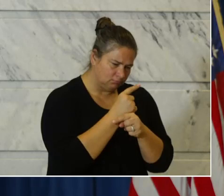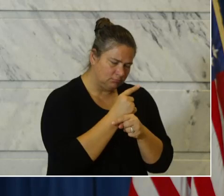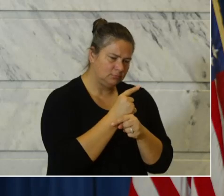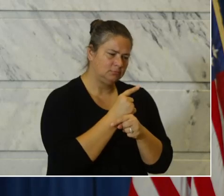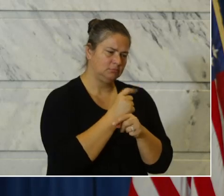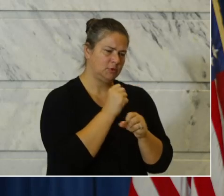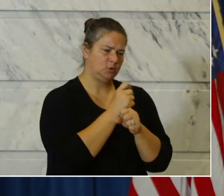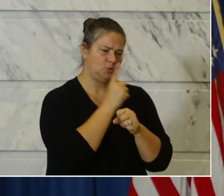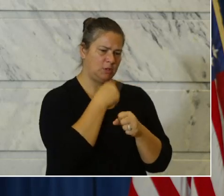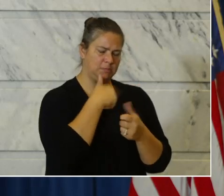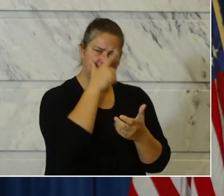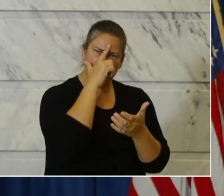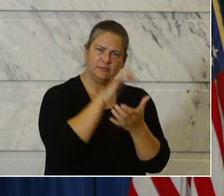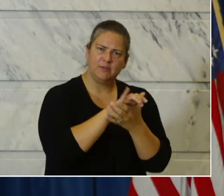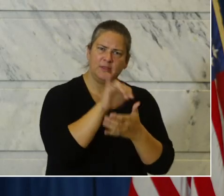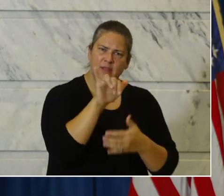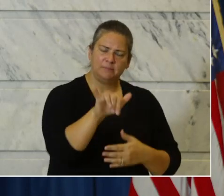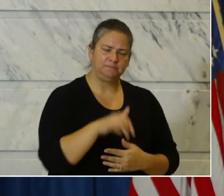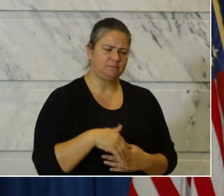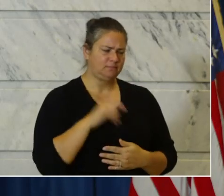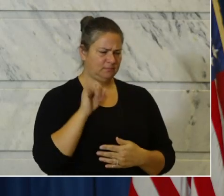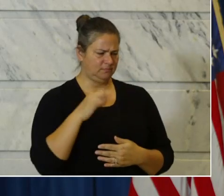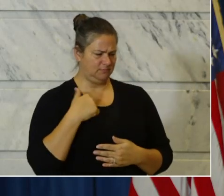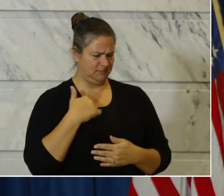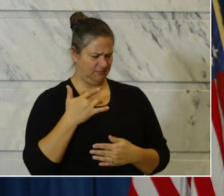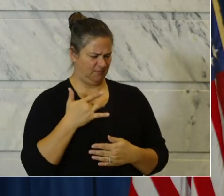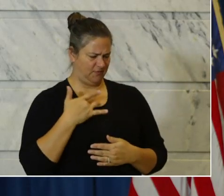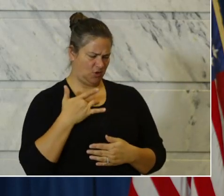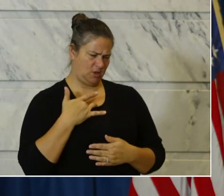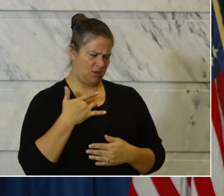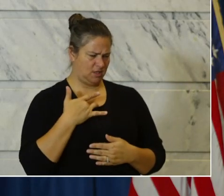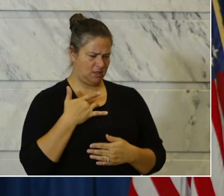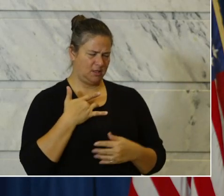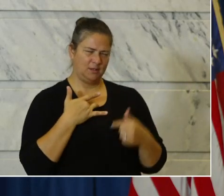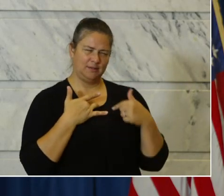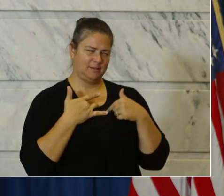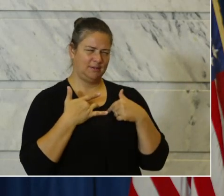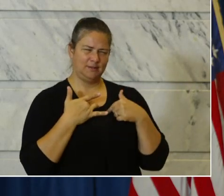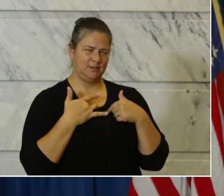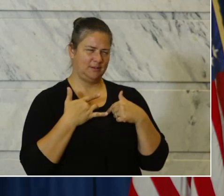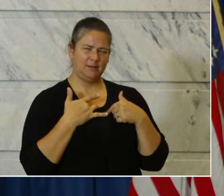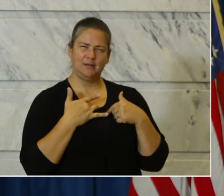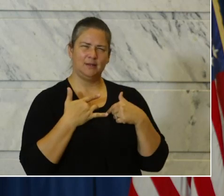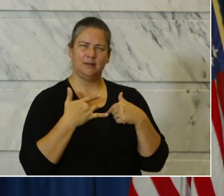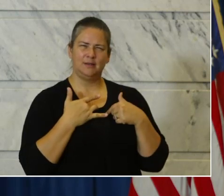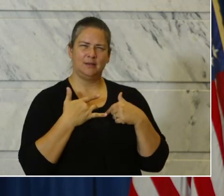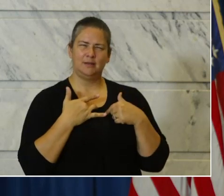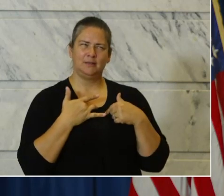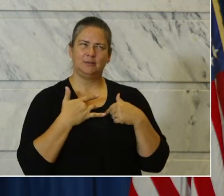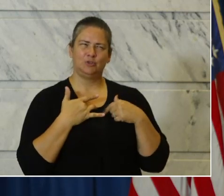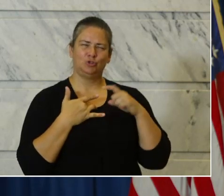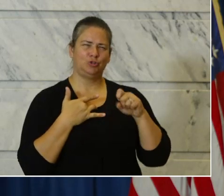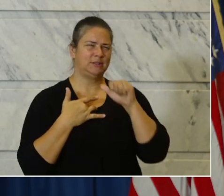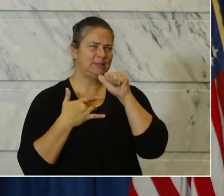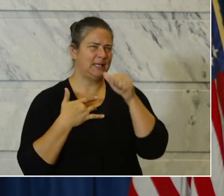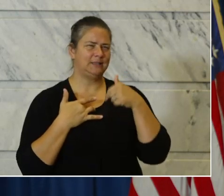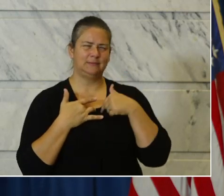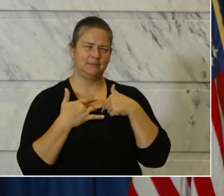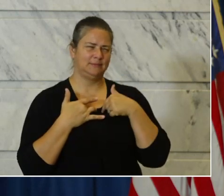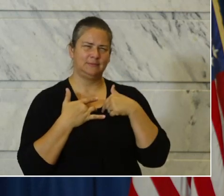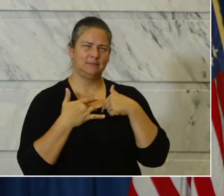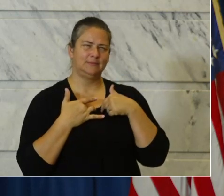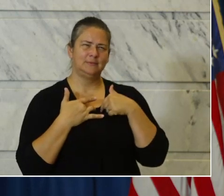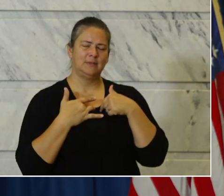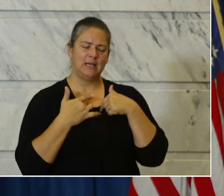if we start feeling ways that we think, wait a minute, I shouldn't. I mean, that's a time that we're called on to be a little